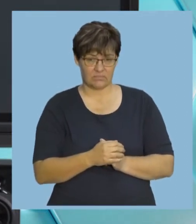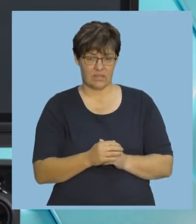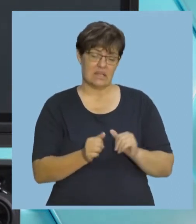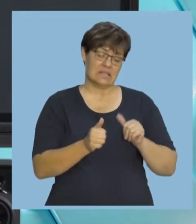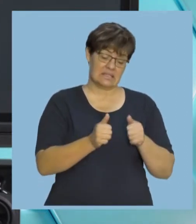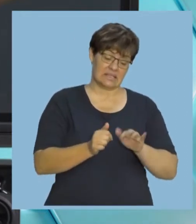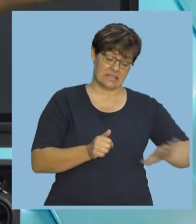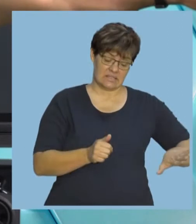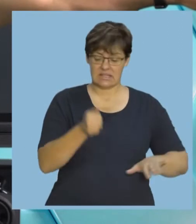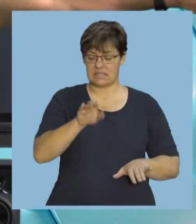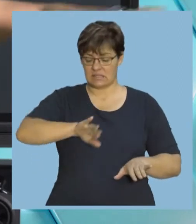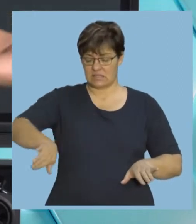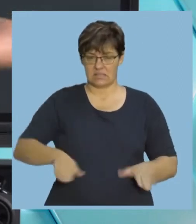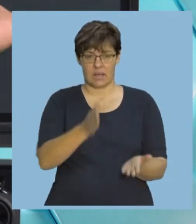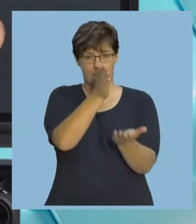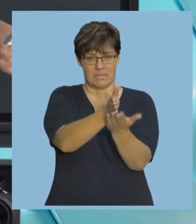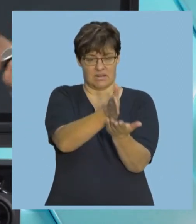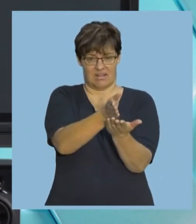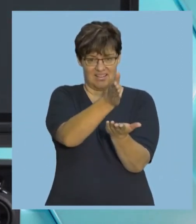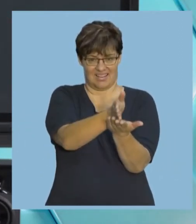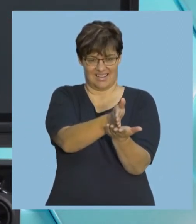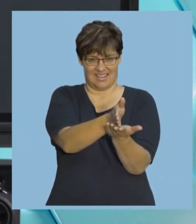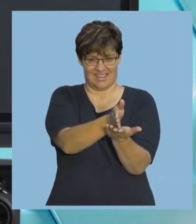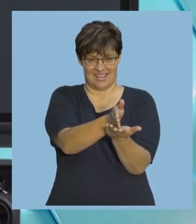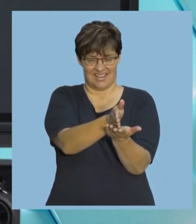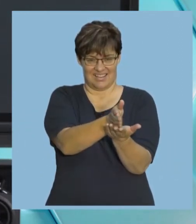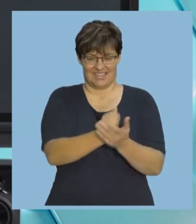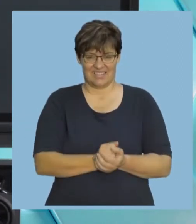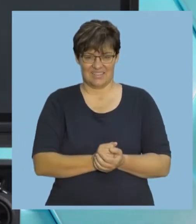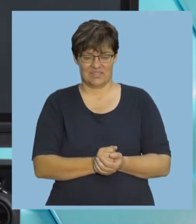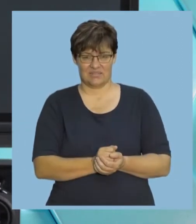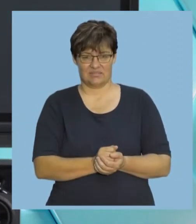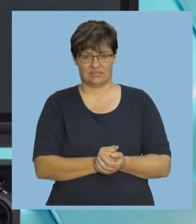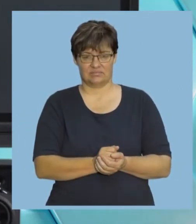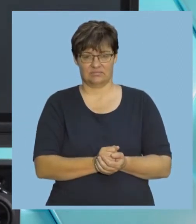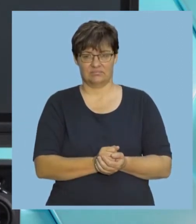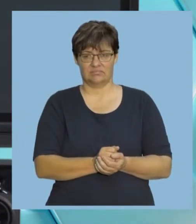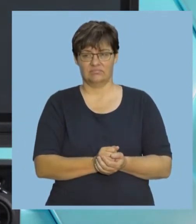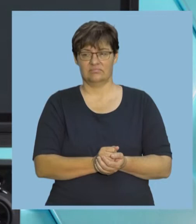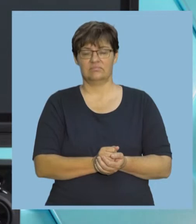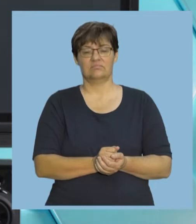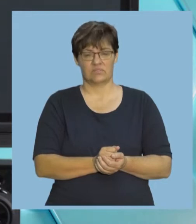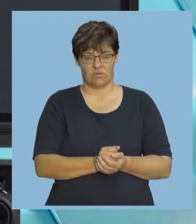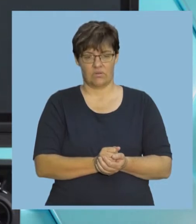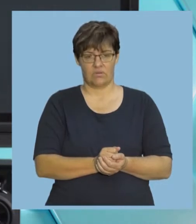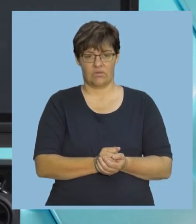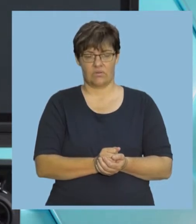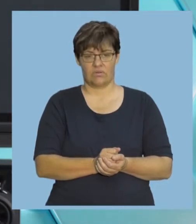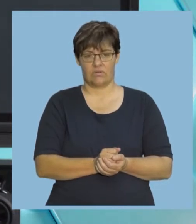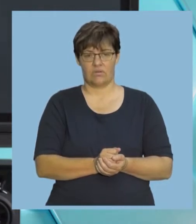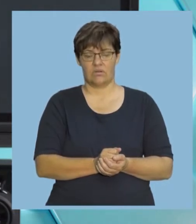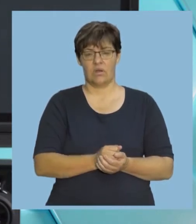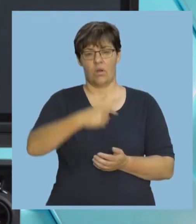sense? Because you have 6 this side, 6 that side, the middle is just after 6. So our lower quartile